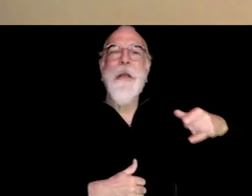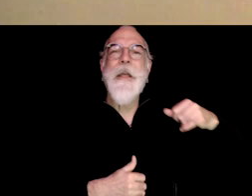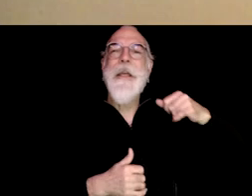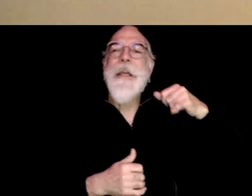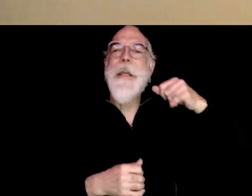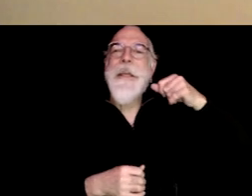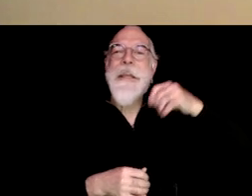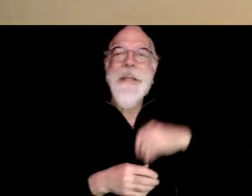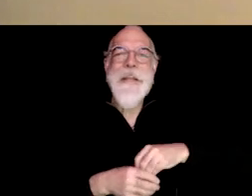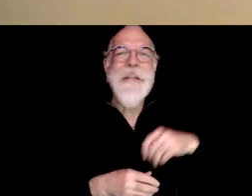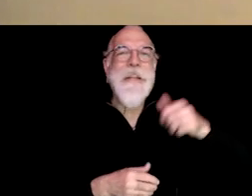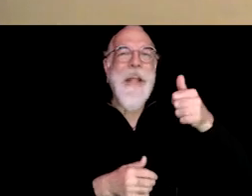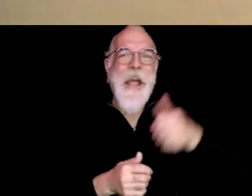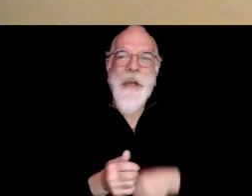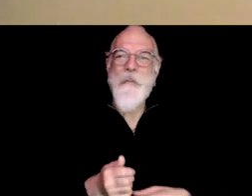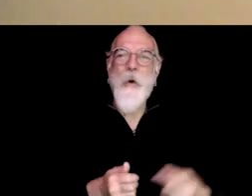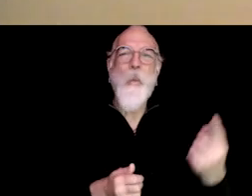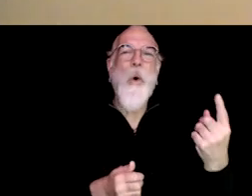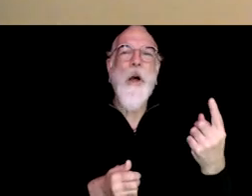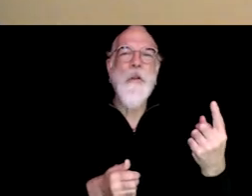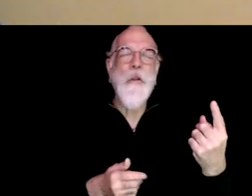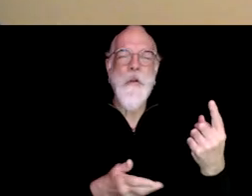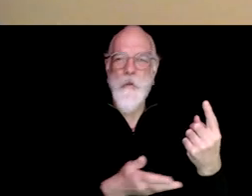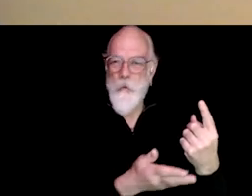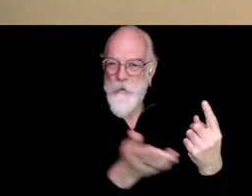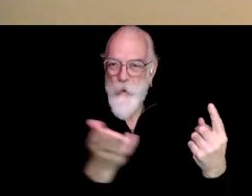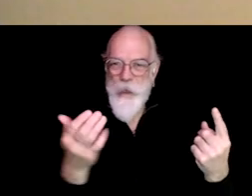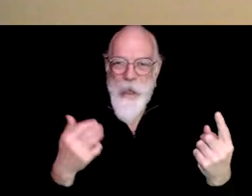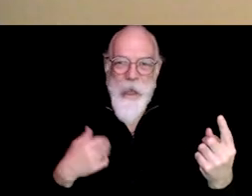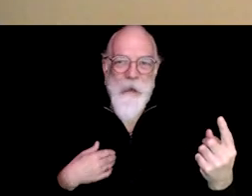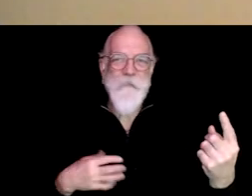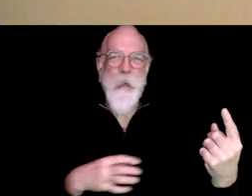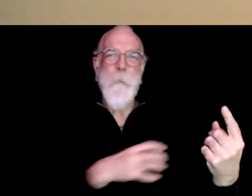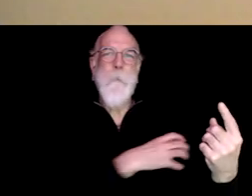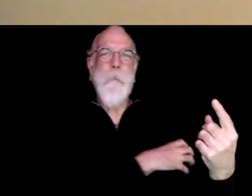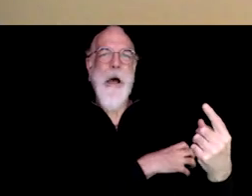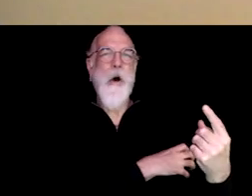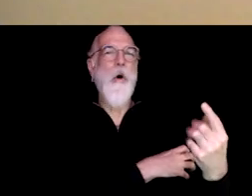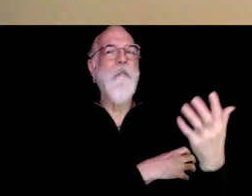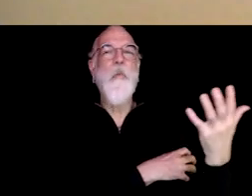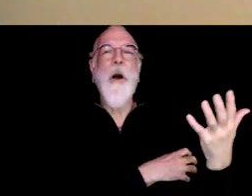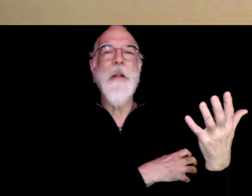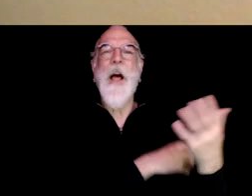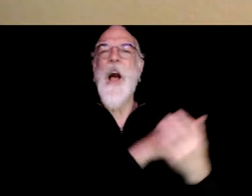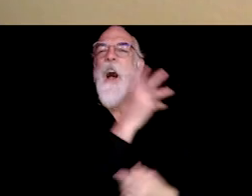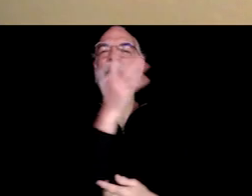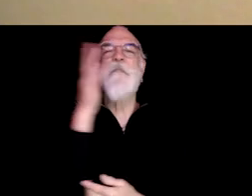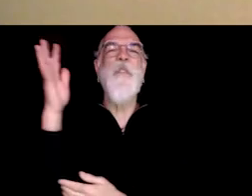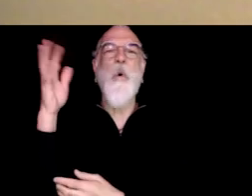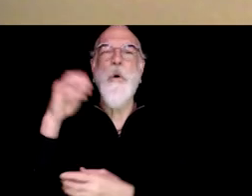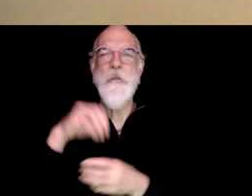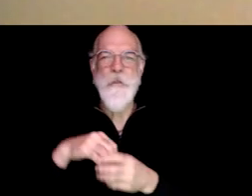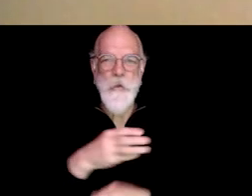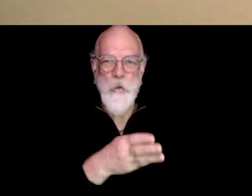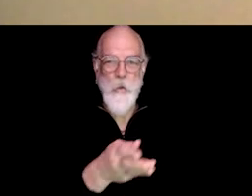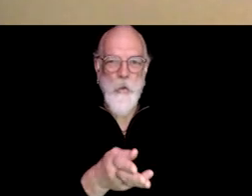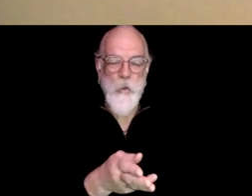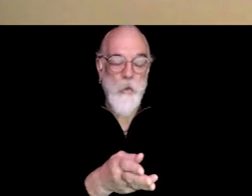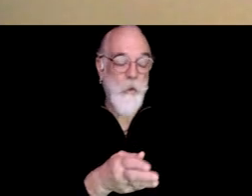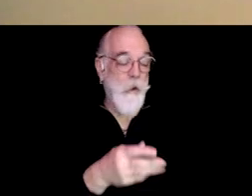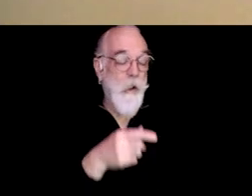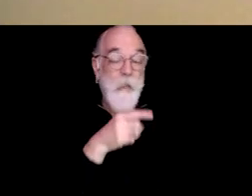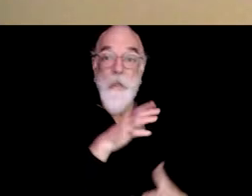the power of a forest waiting. It heard the stories elders told when they crossed